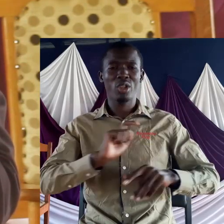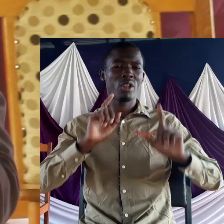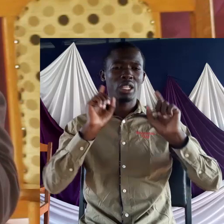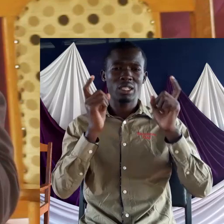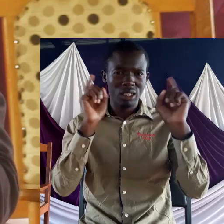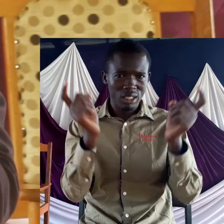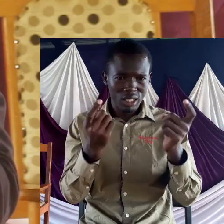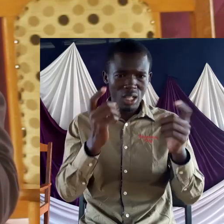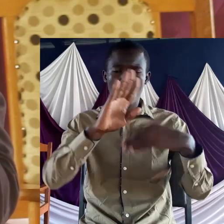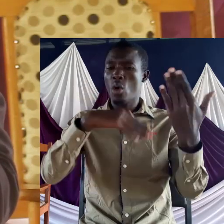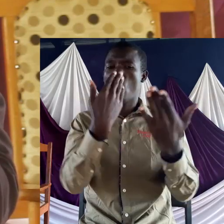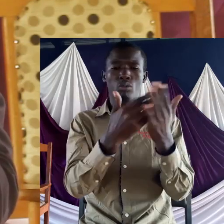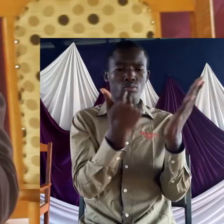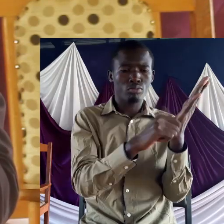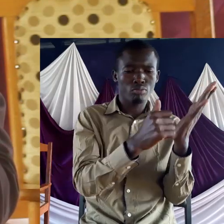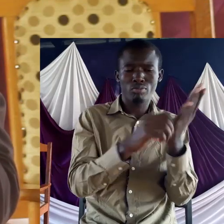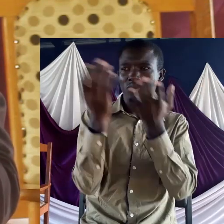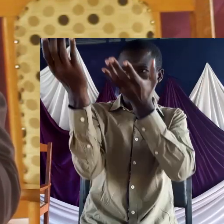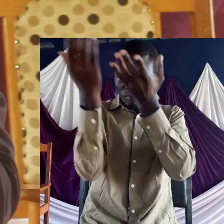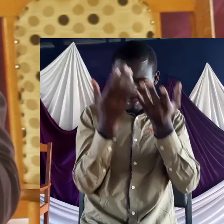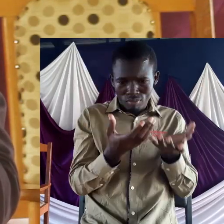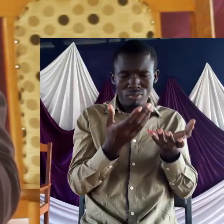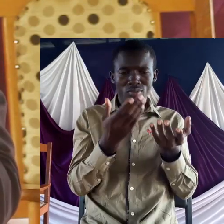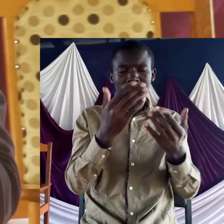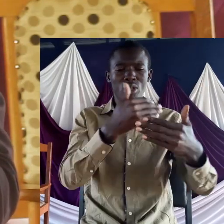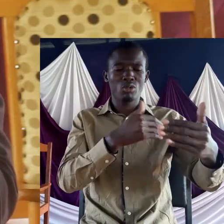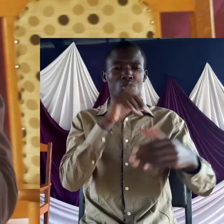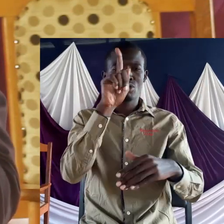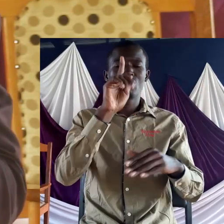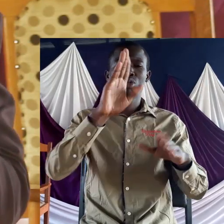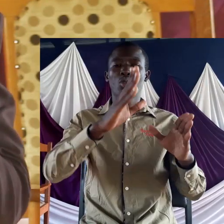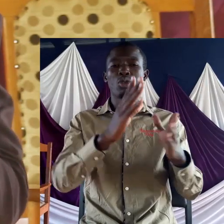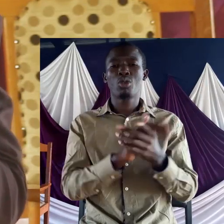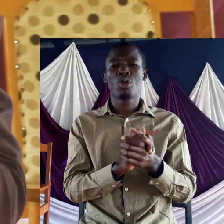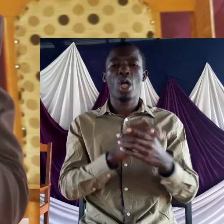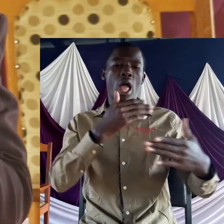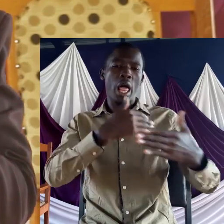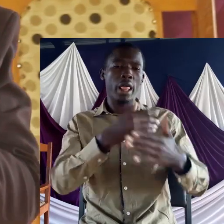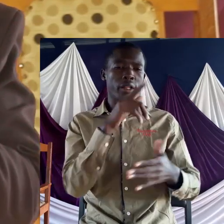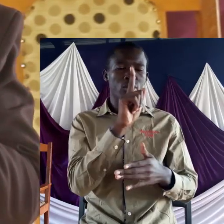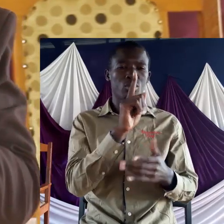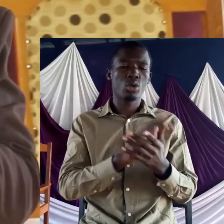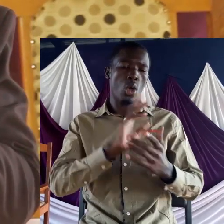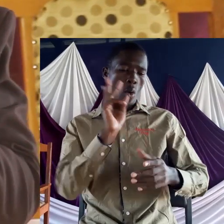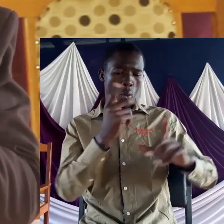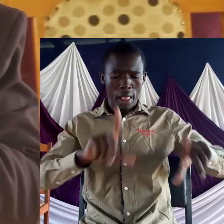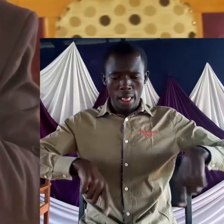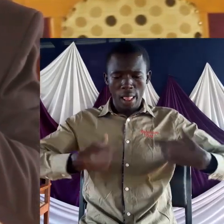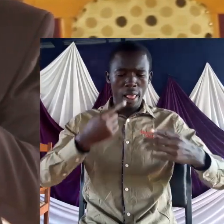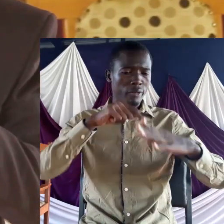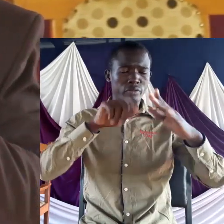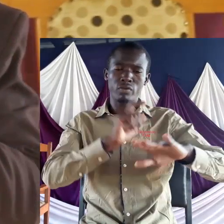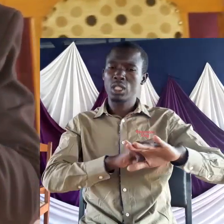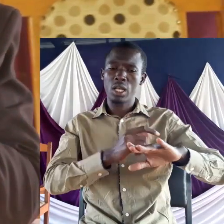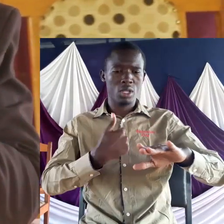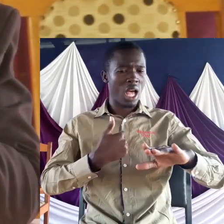that all our problems that we bring before thee may come to you directly. Lord, we are living at times when we are in